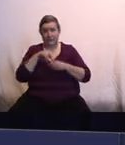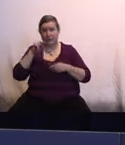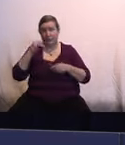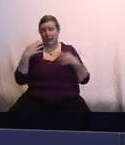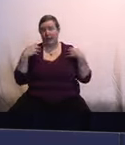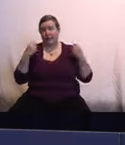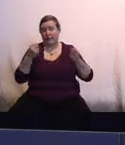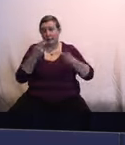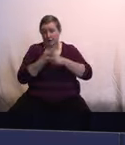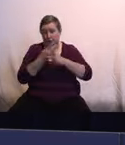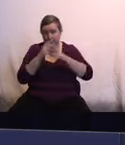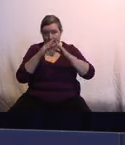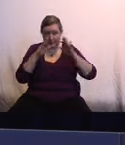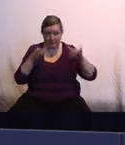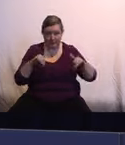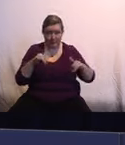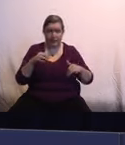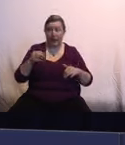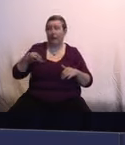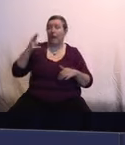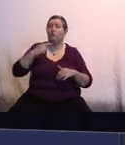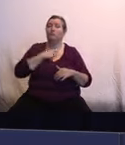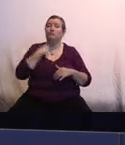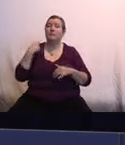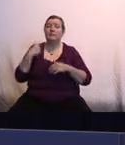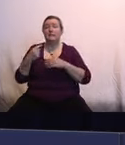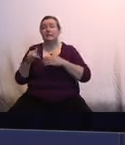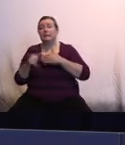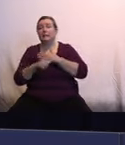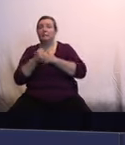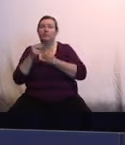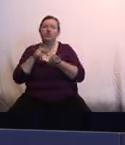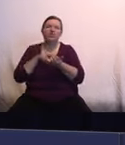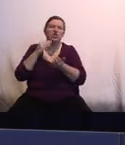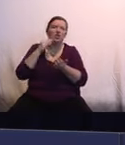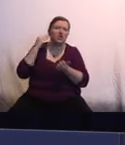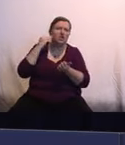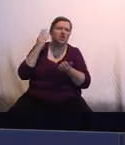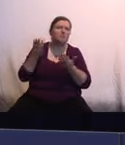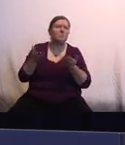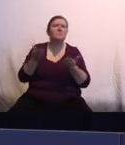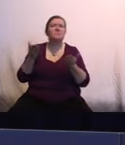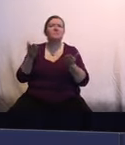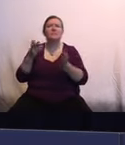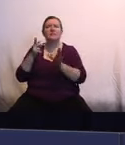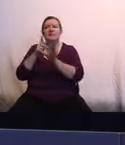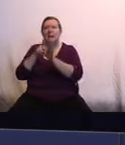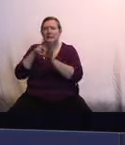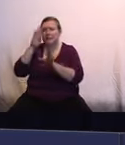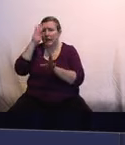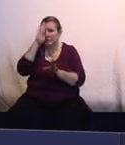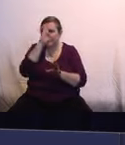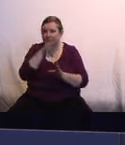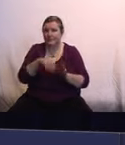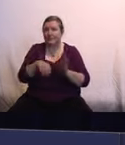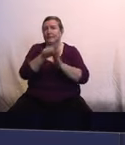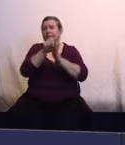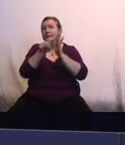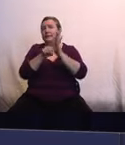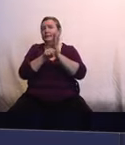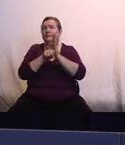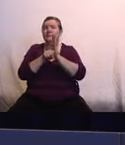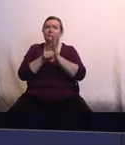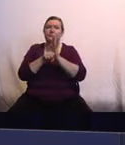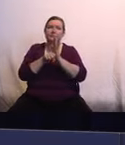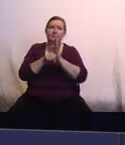and in high-risk settings, including long-term care, psychiatric hospitals, state and county correctional